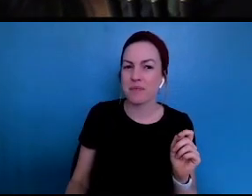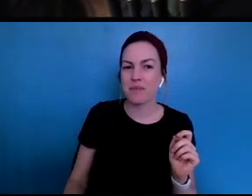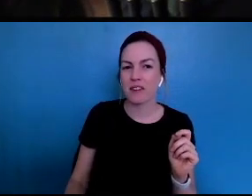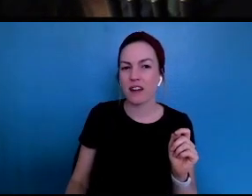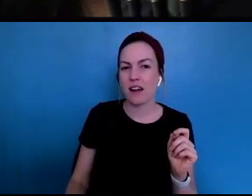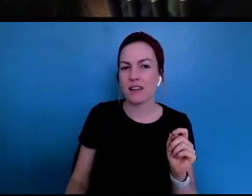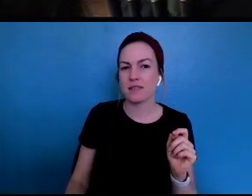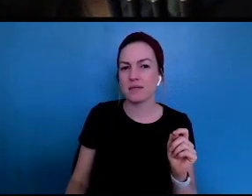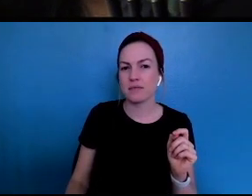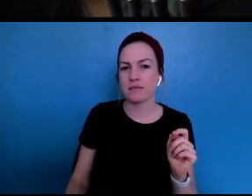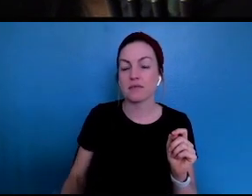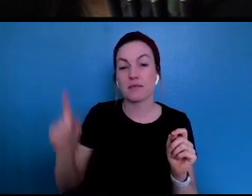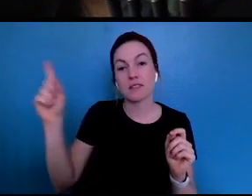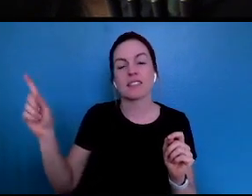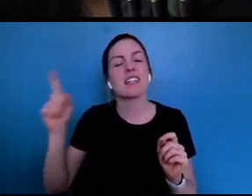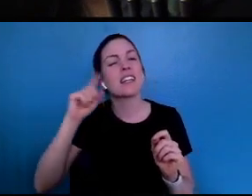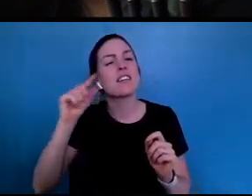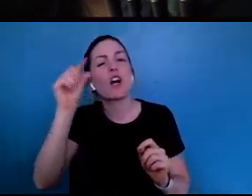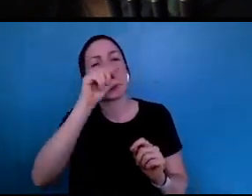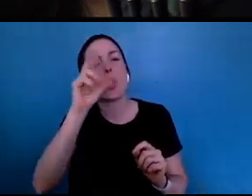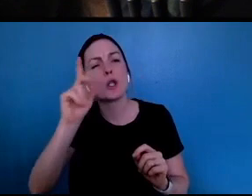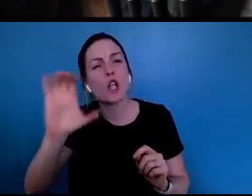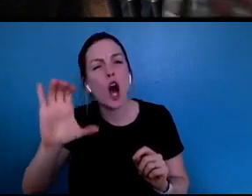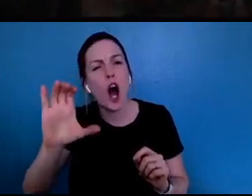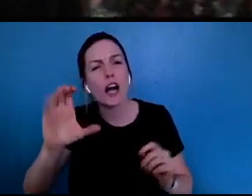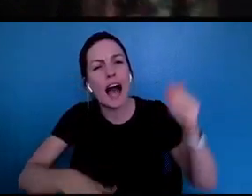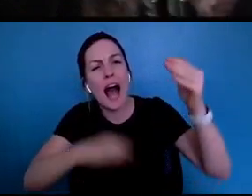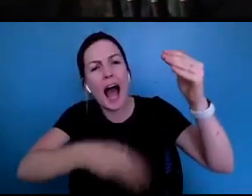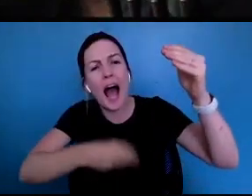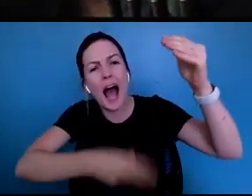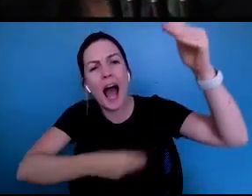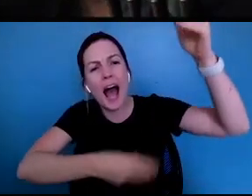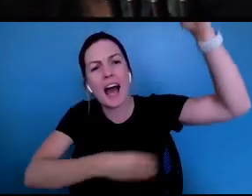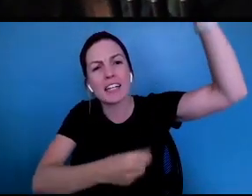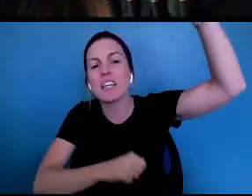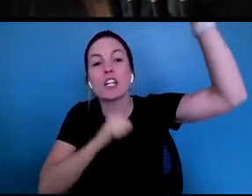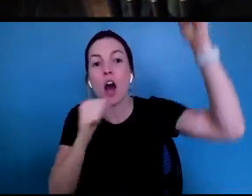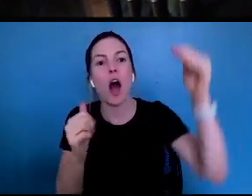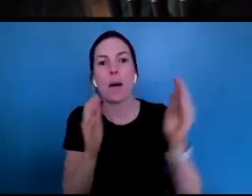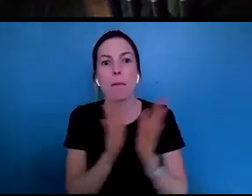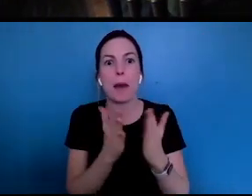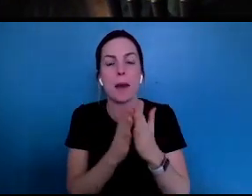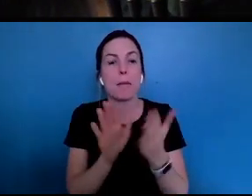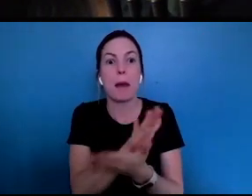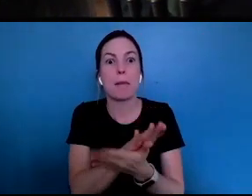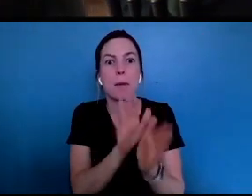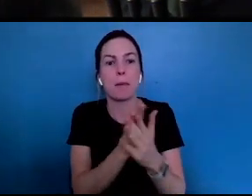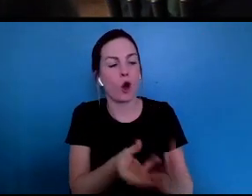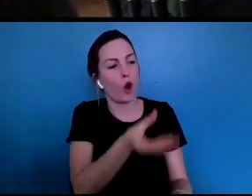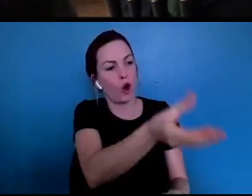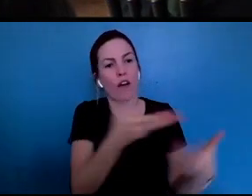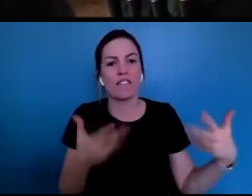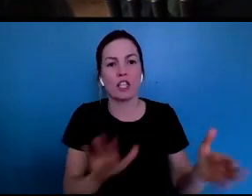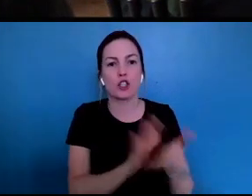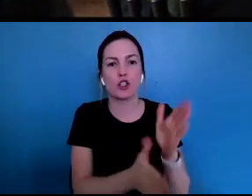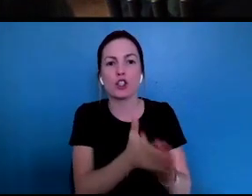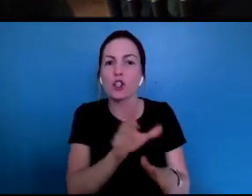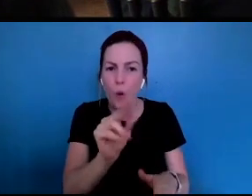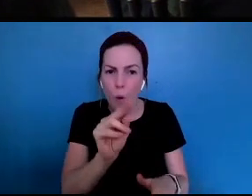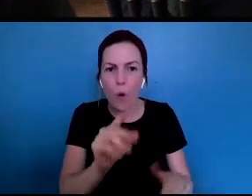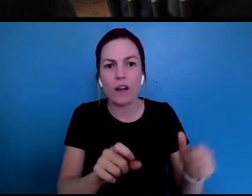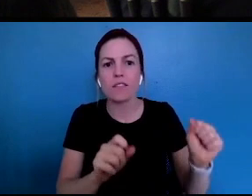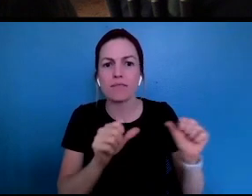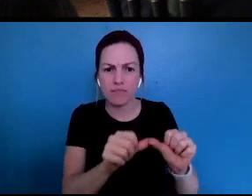Think of this like a Google Doc. Don't think of this like a paperback book, even though it will be a paperback book as well. You all,